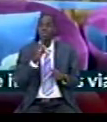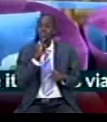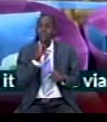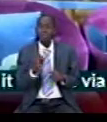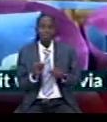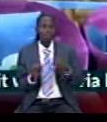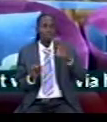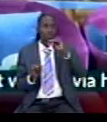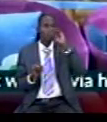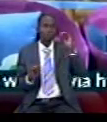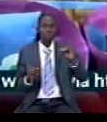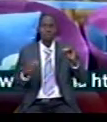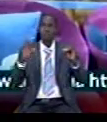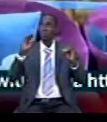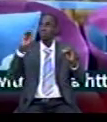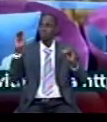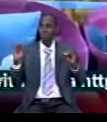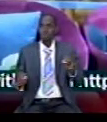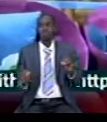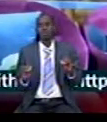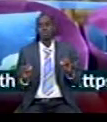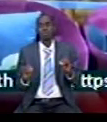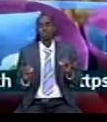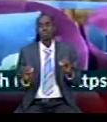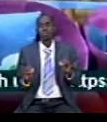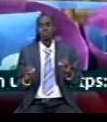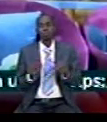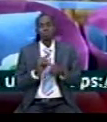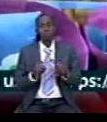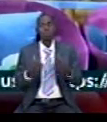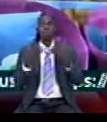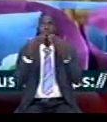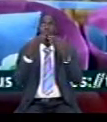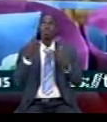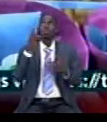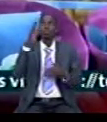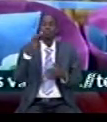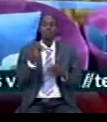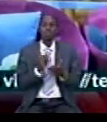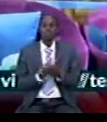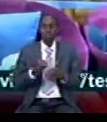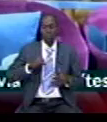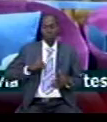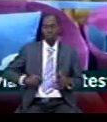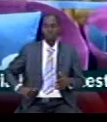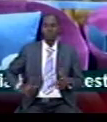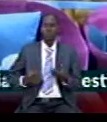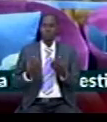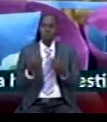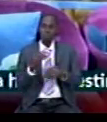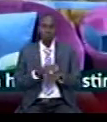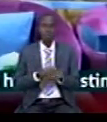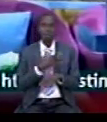the thing is big. I thank God I was operated and God saw me through. My